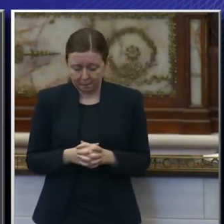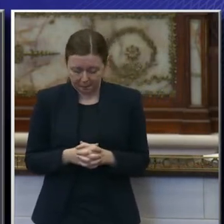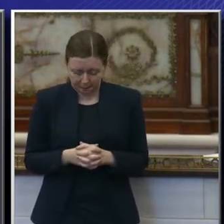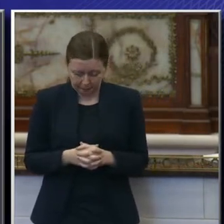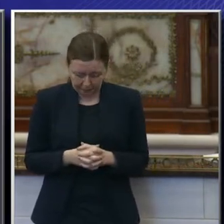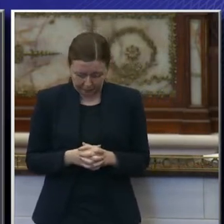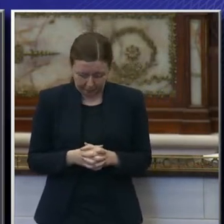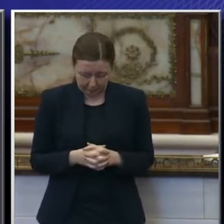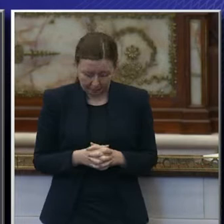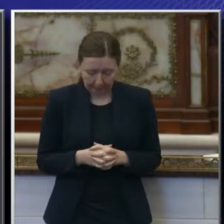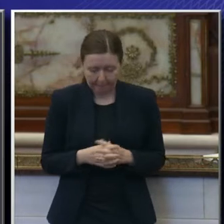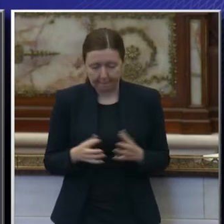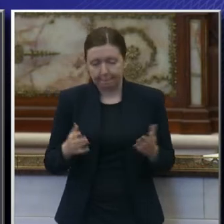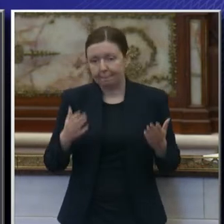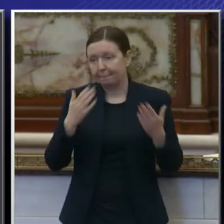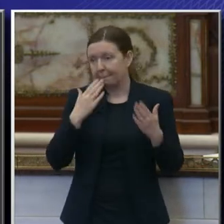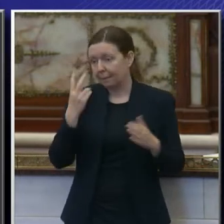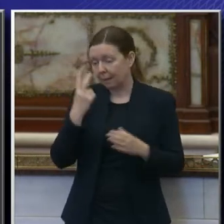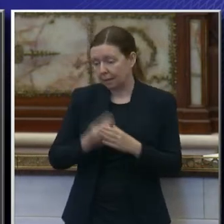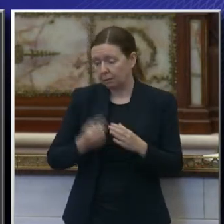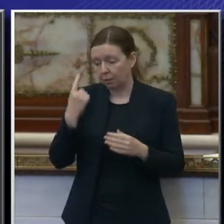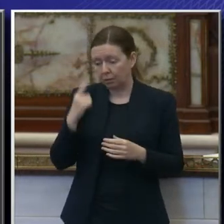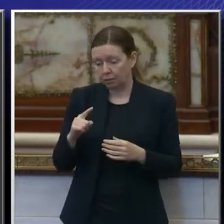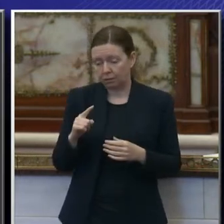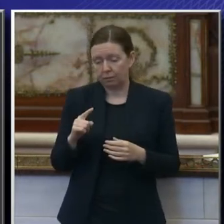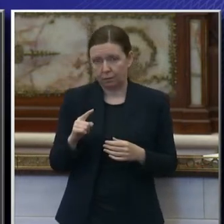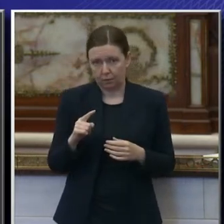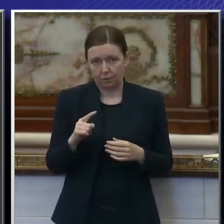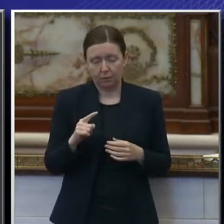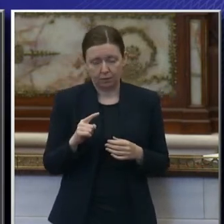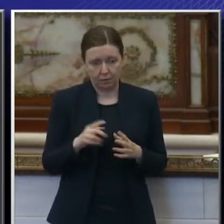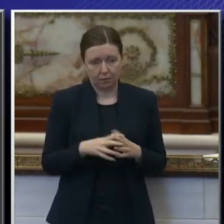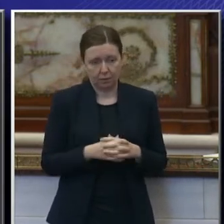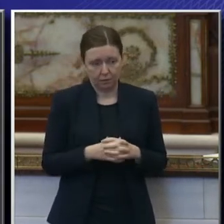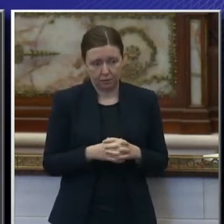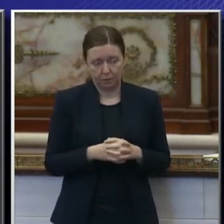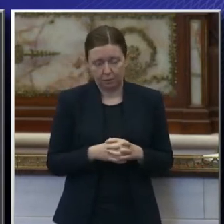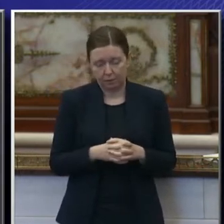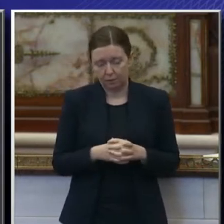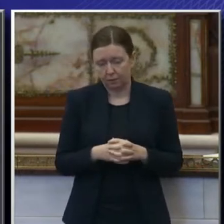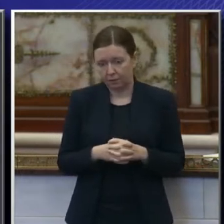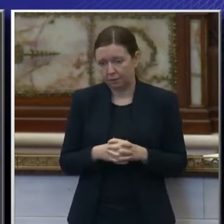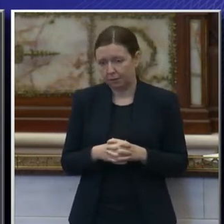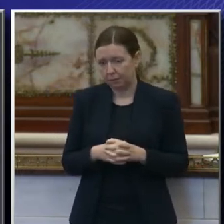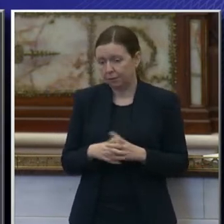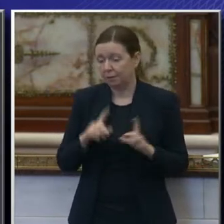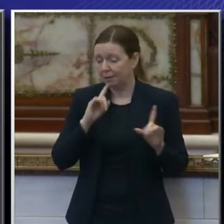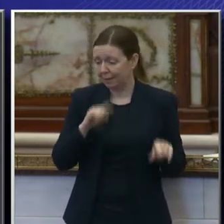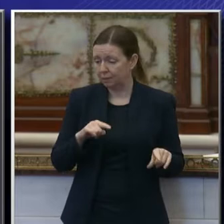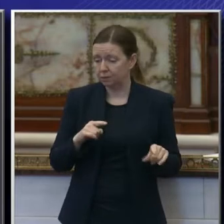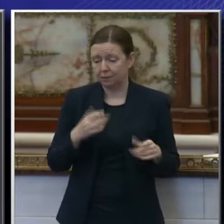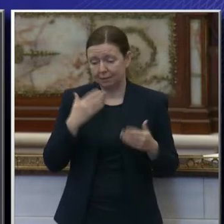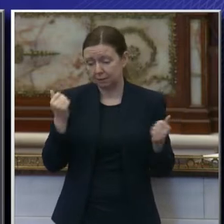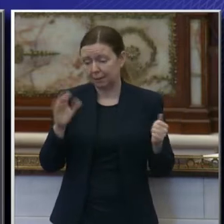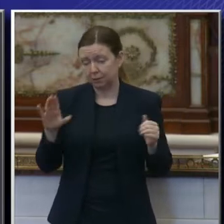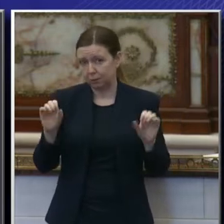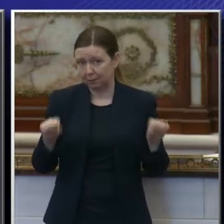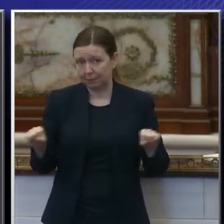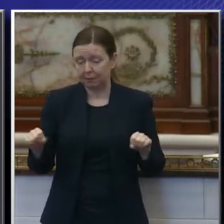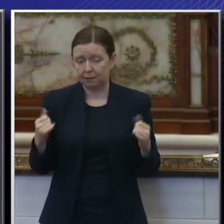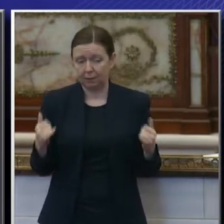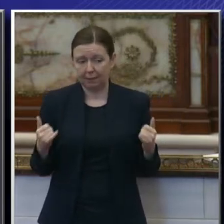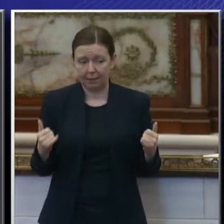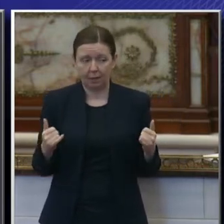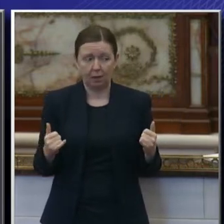Well, I want to thank you both for, you know, answering as best of your ability at this